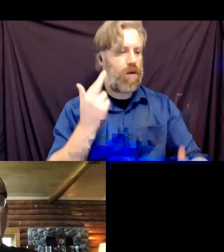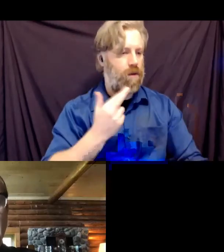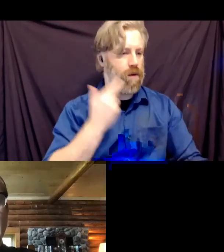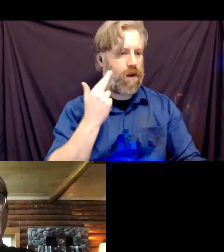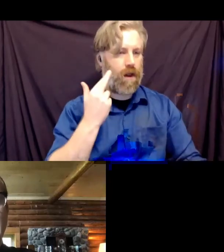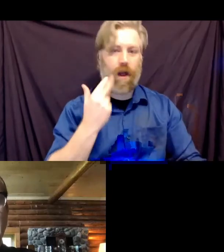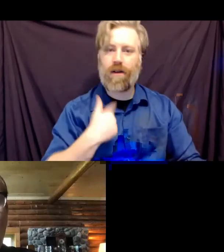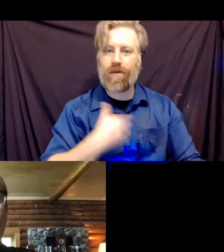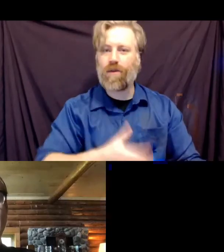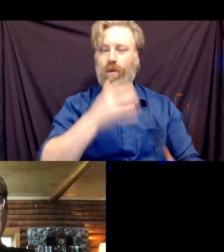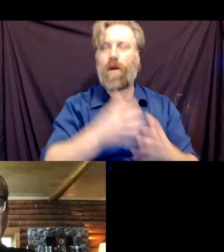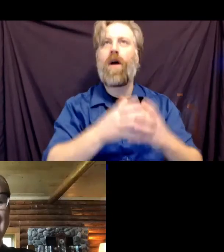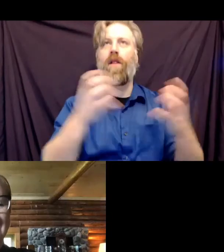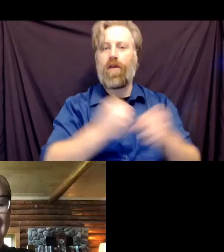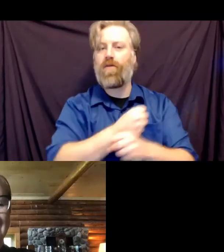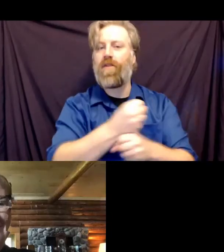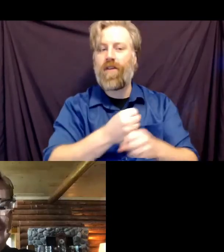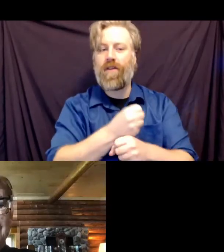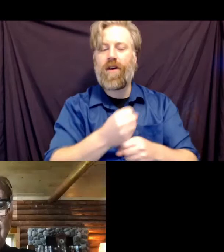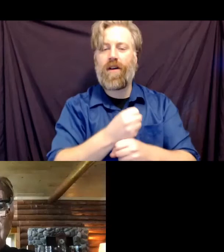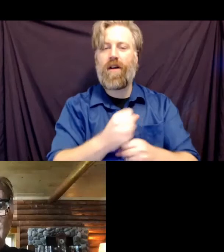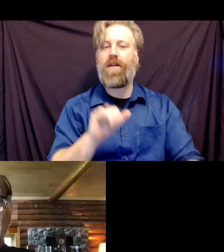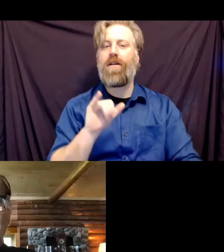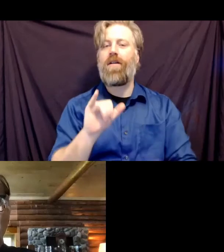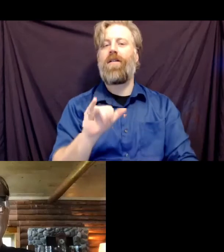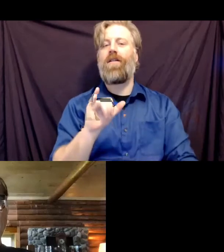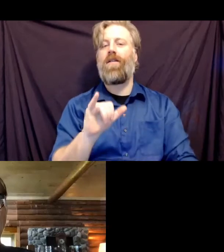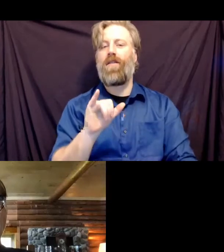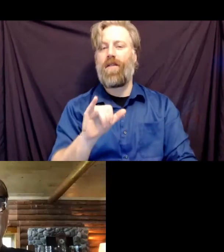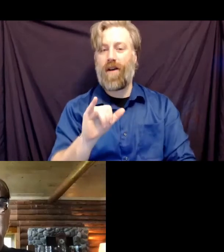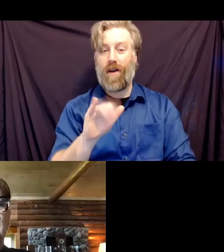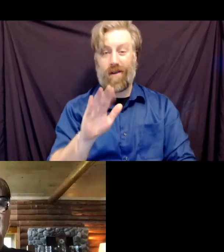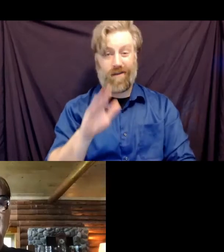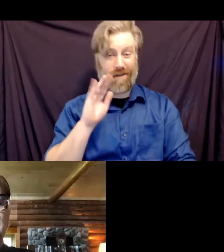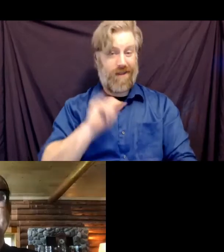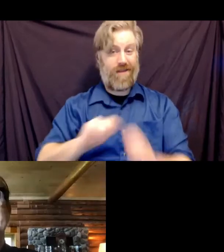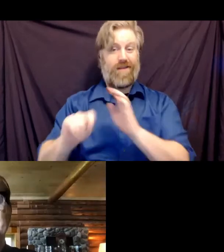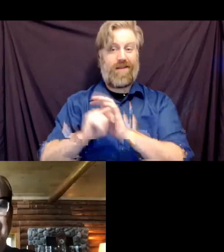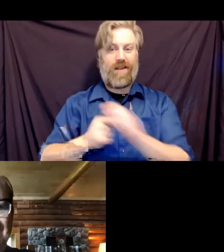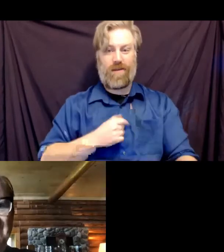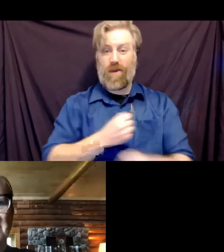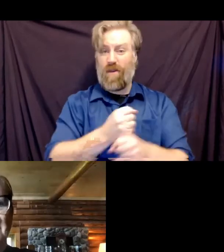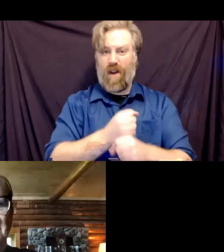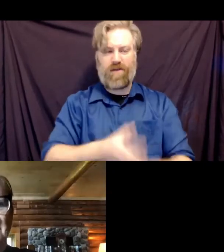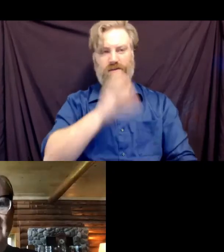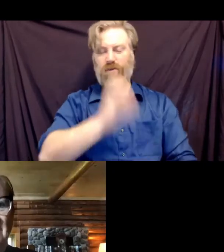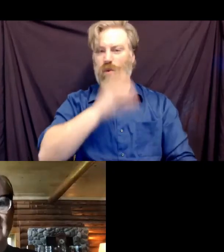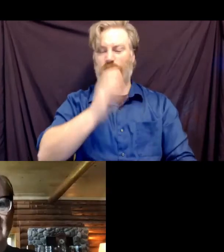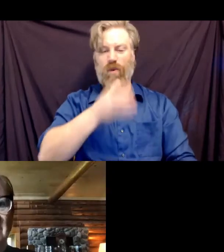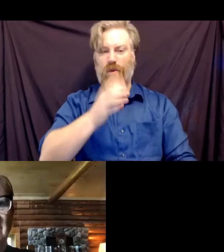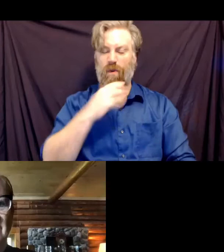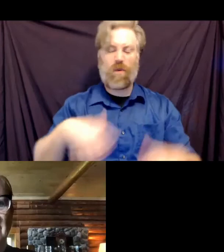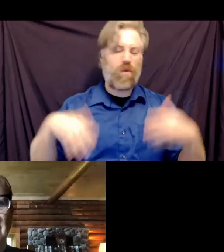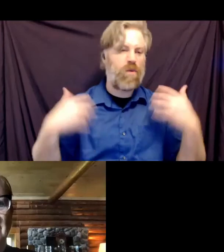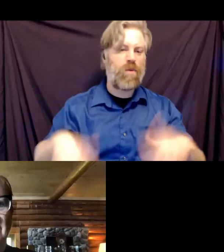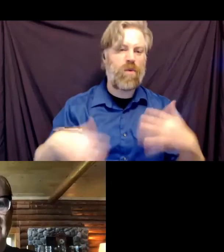coffee I was drinking. I was drinking coffee like I couldn't even believe. We lived near a truck